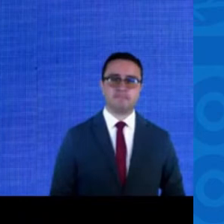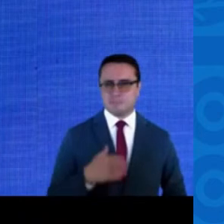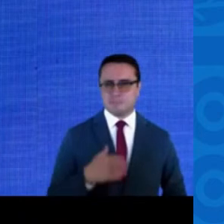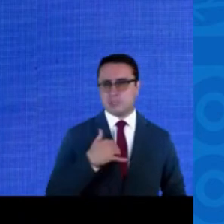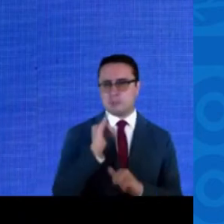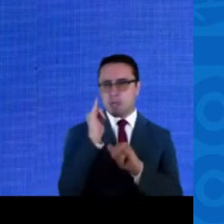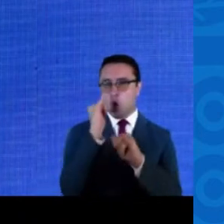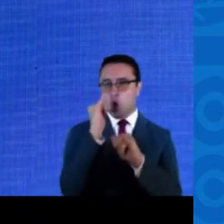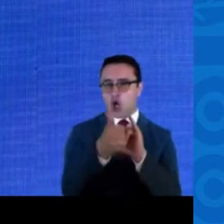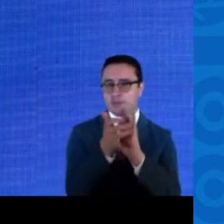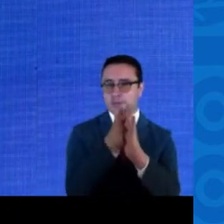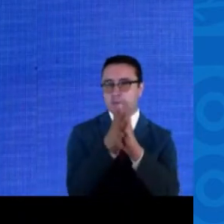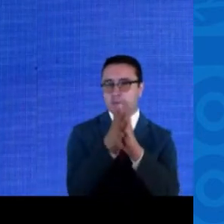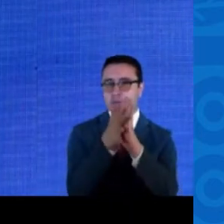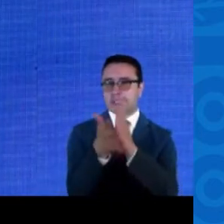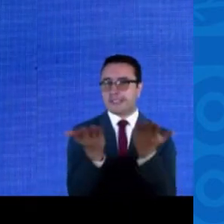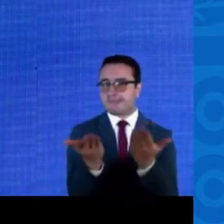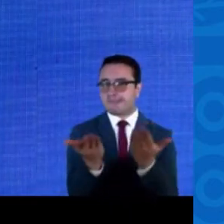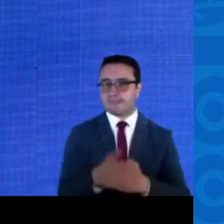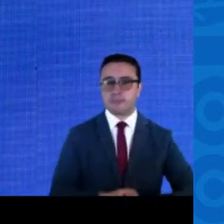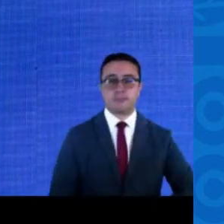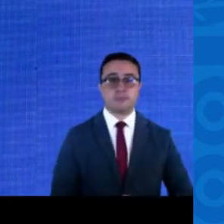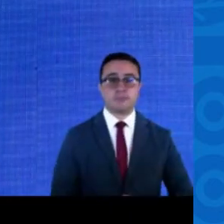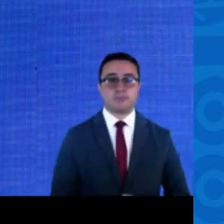I wish to close